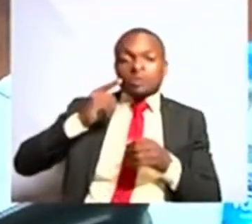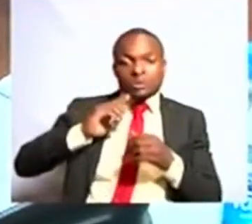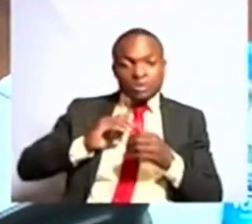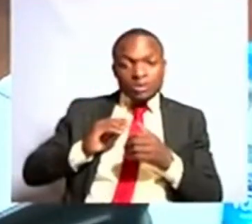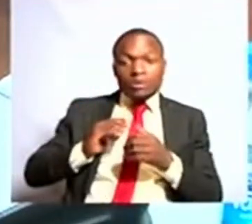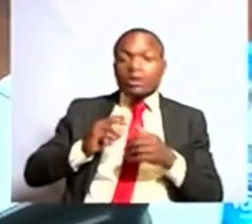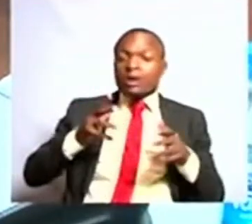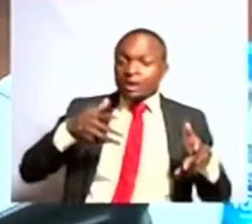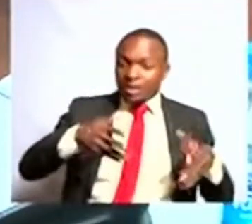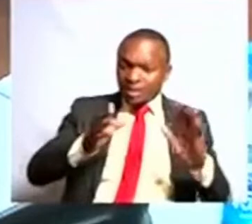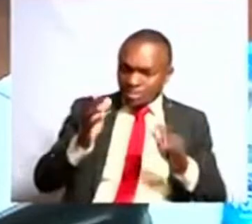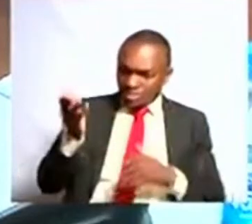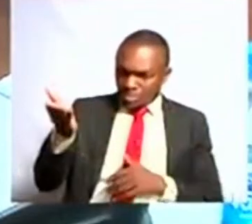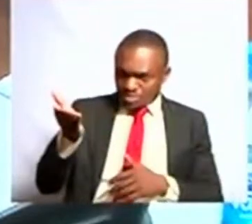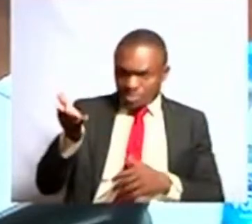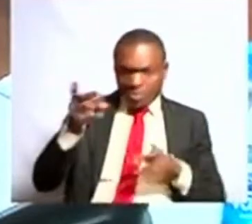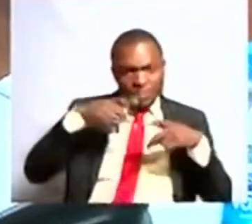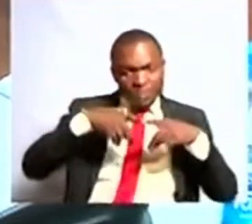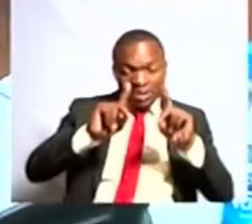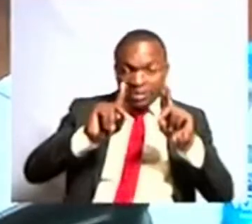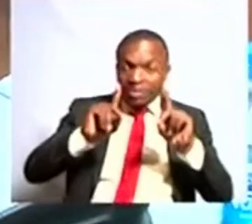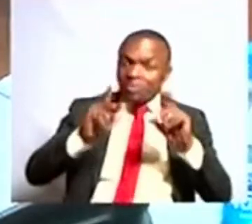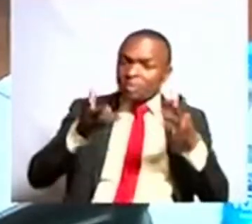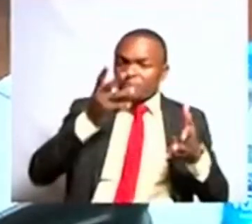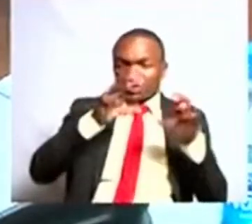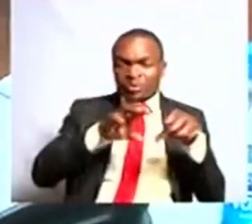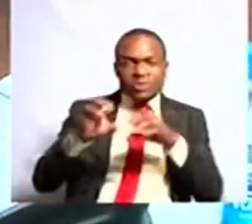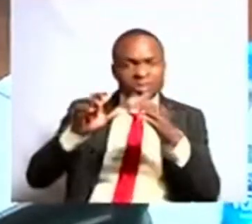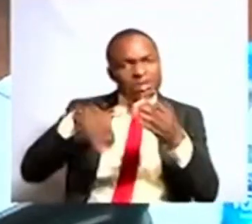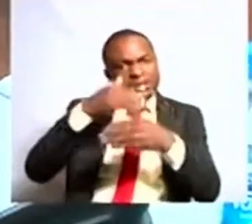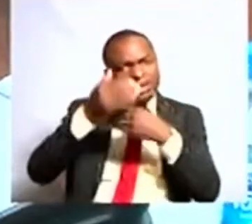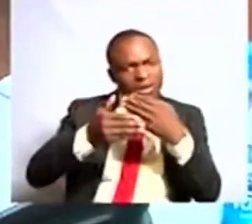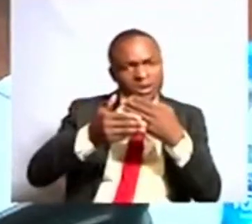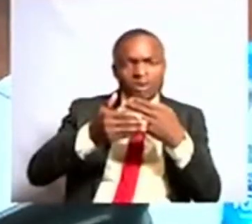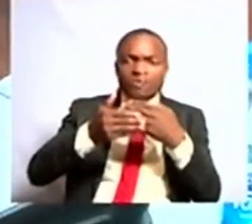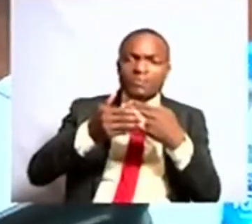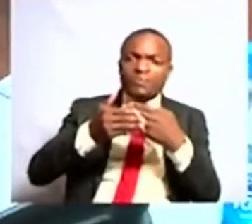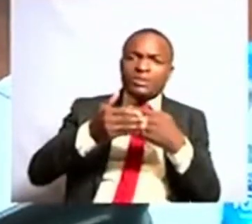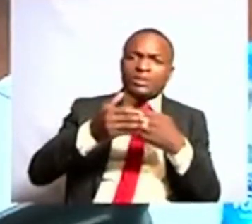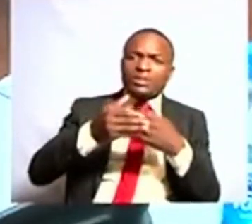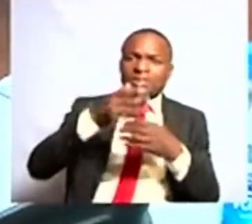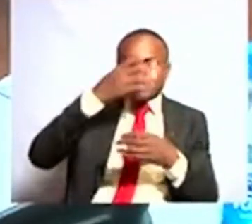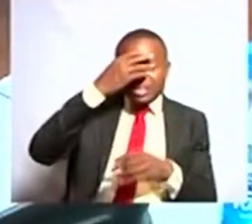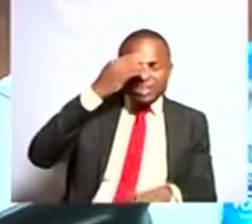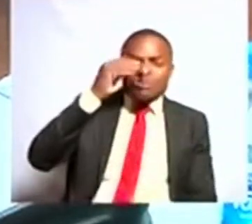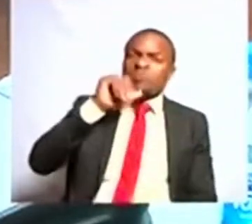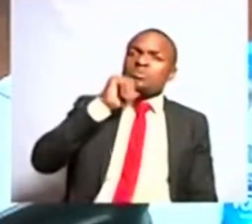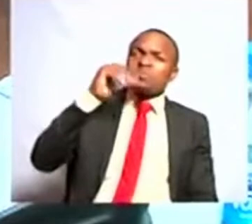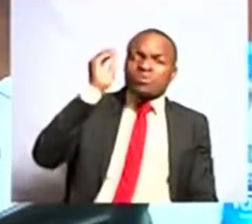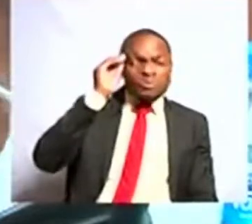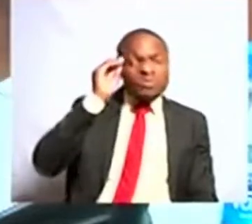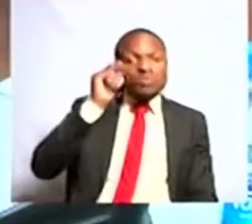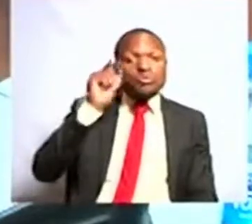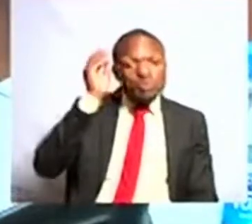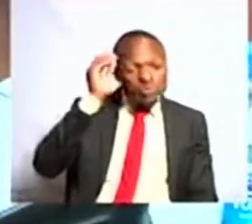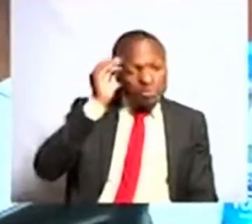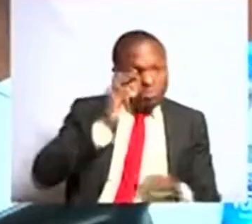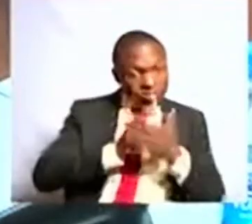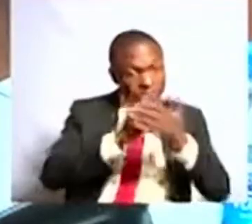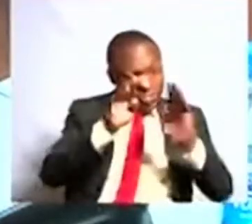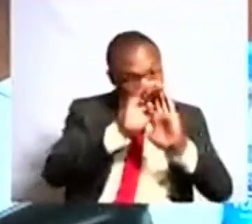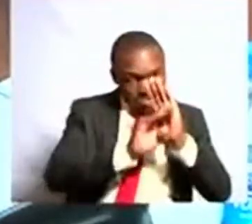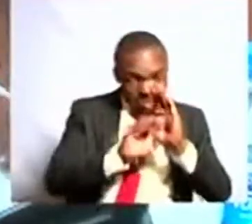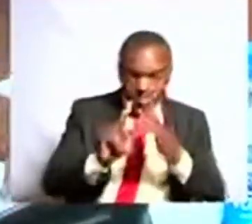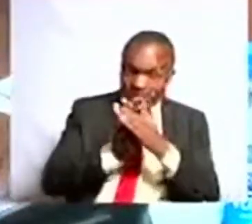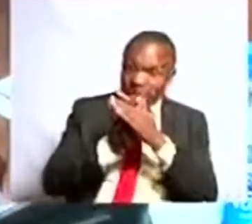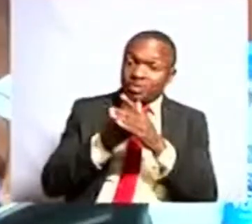you, or maybe you did it out of ignorance or what. We want to know, because you know the guidelines very well. That's why in the beginning I told